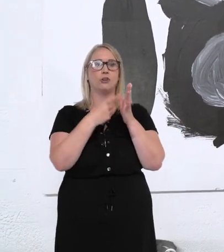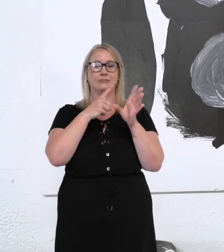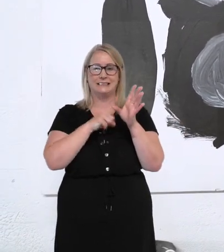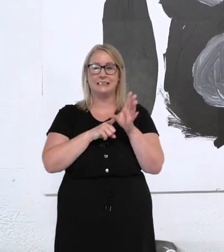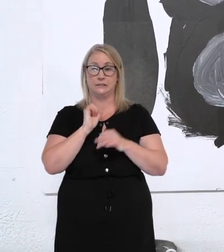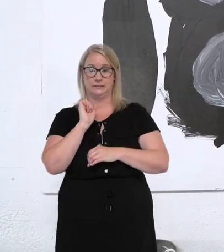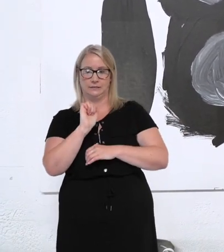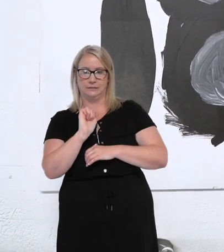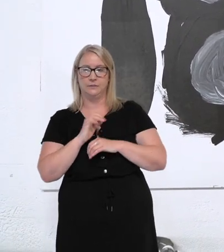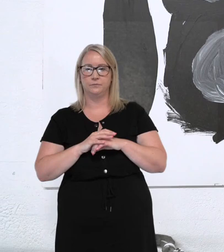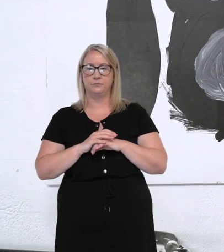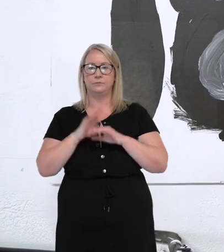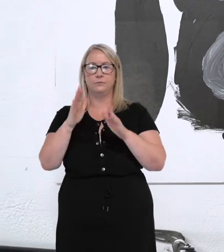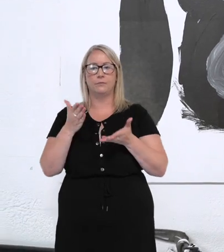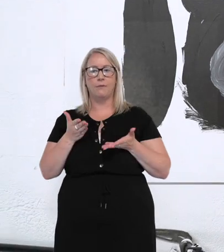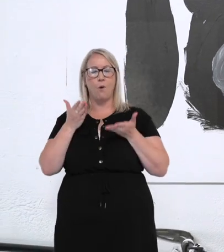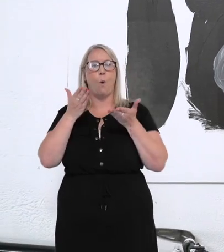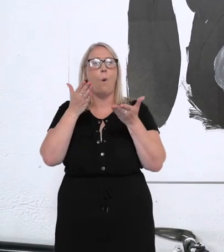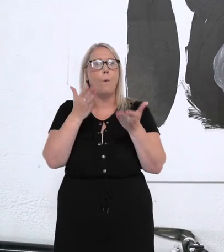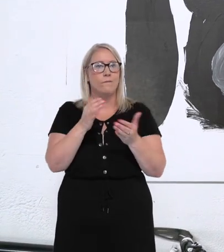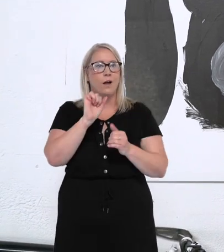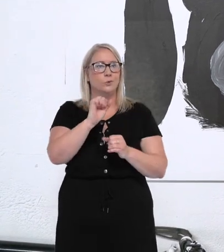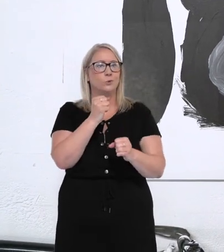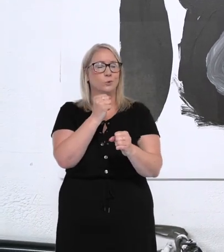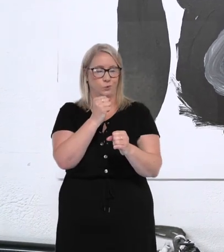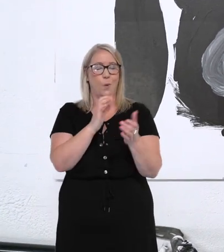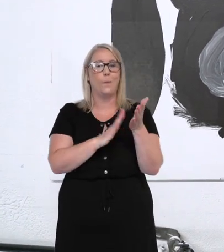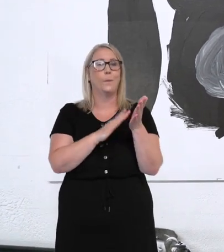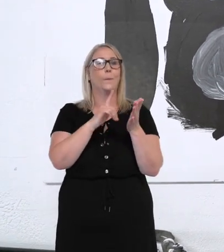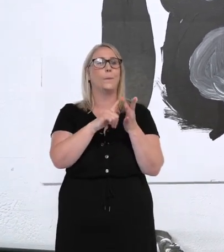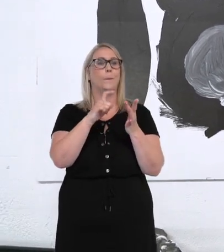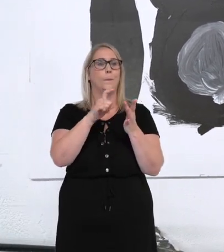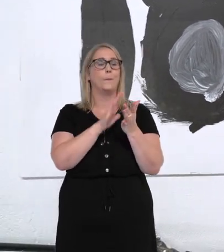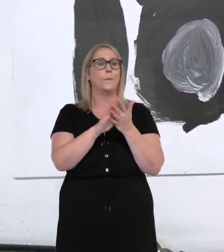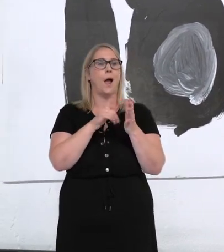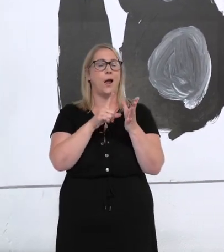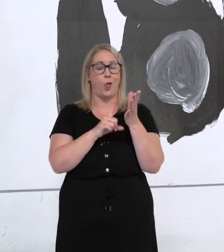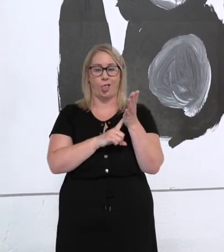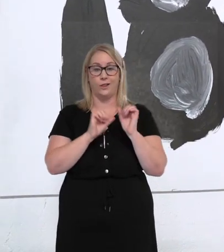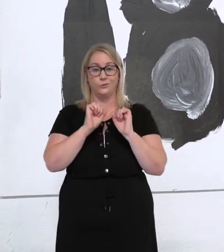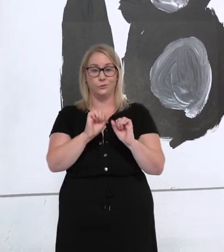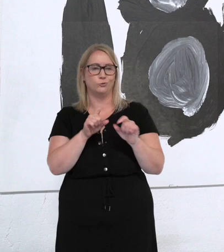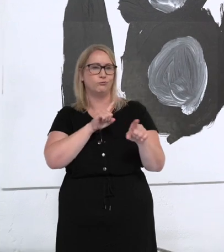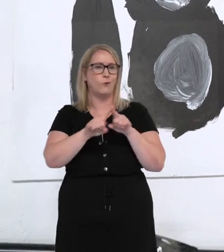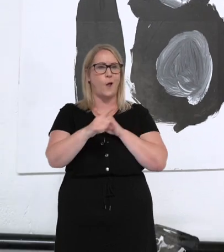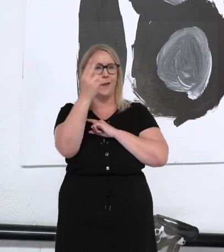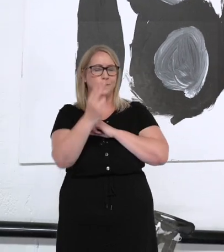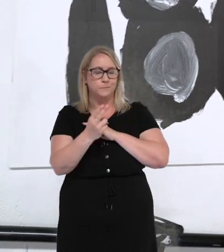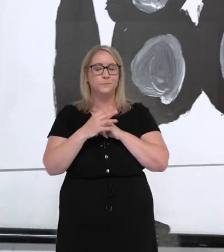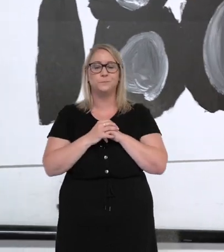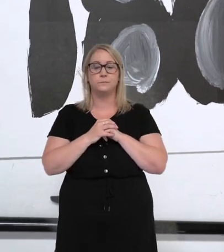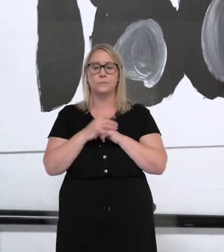we offered this to Michael to create an image for the gallery, and very, very quickly he managed